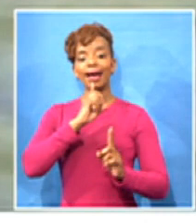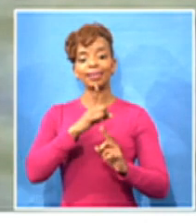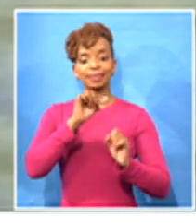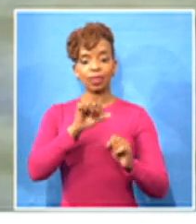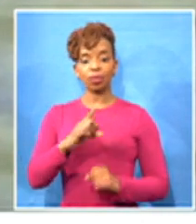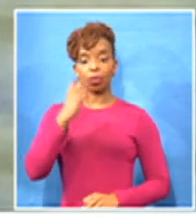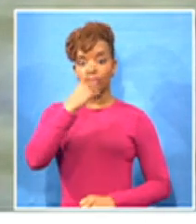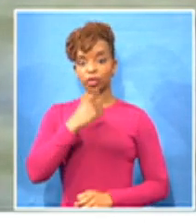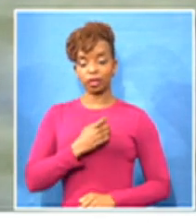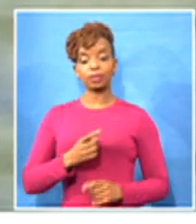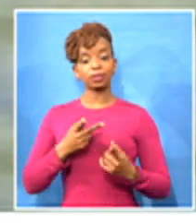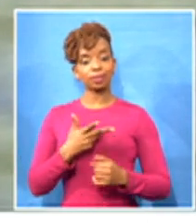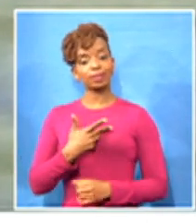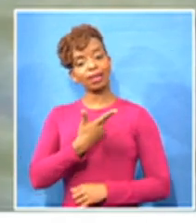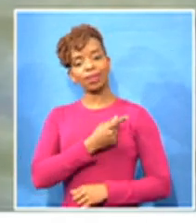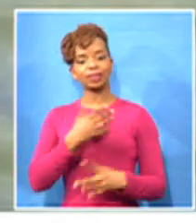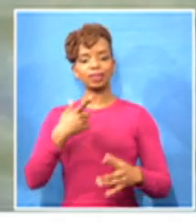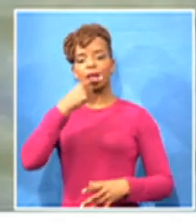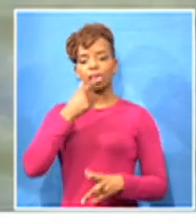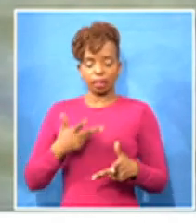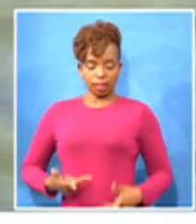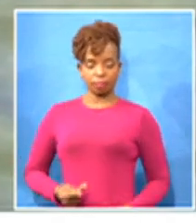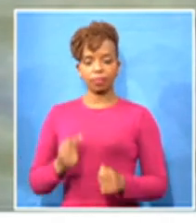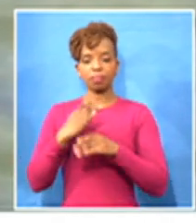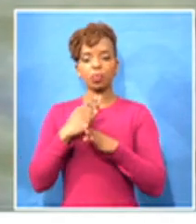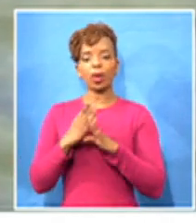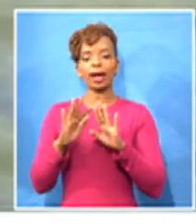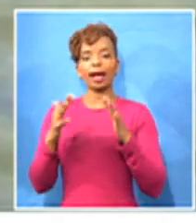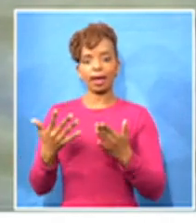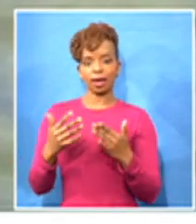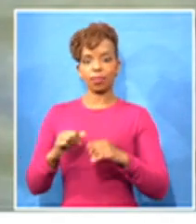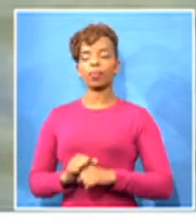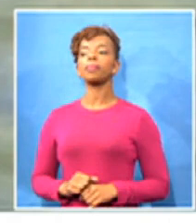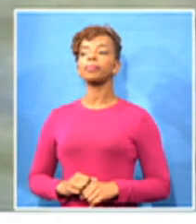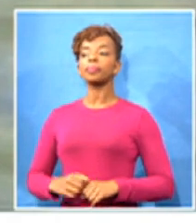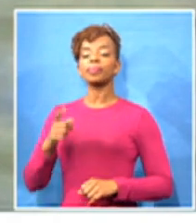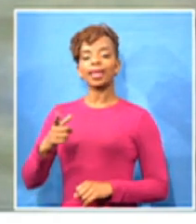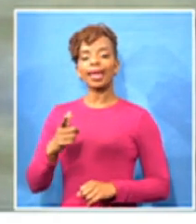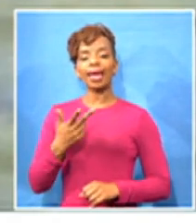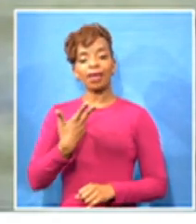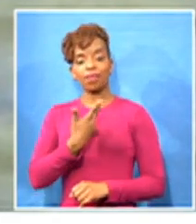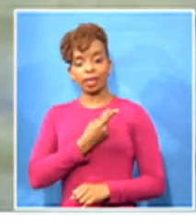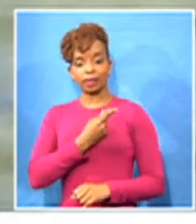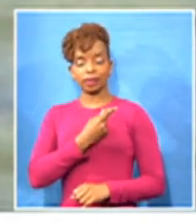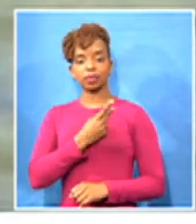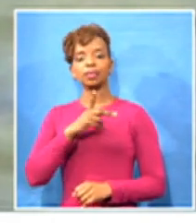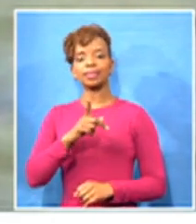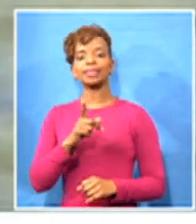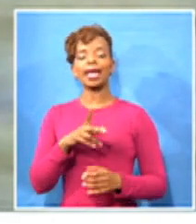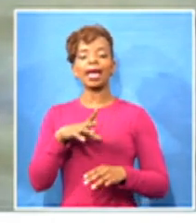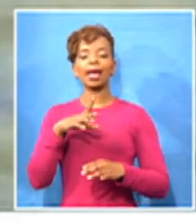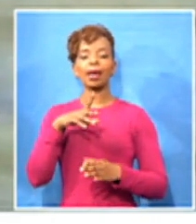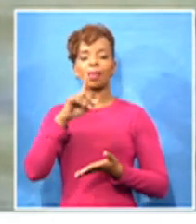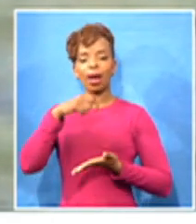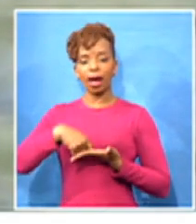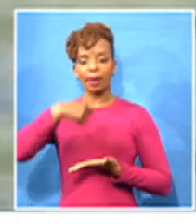how do vaccines work, so basically a vaccine is a medical formulation. And what this